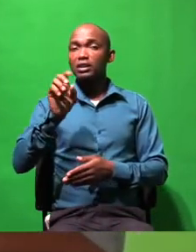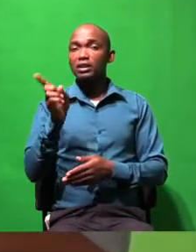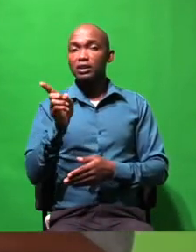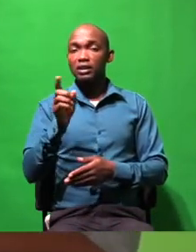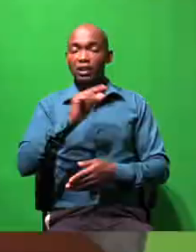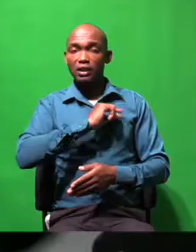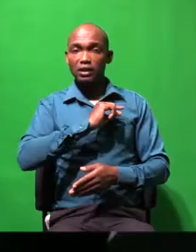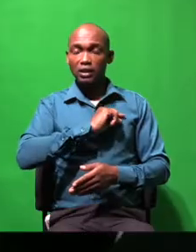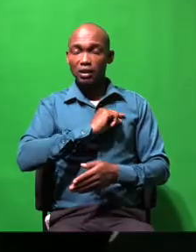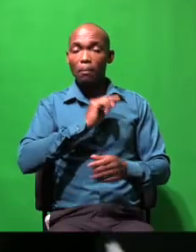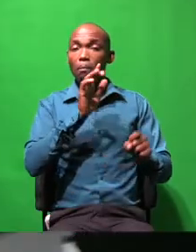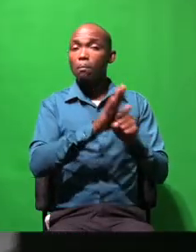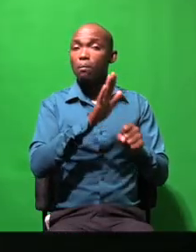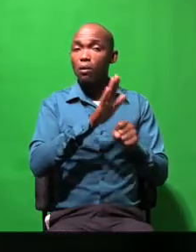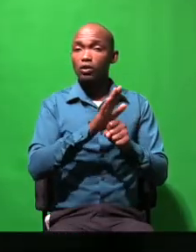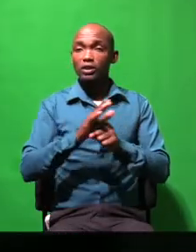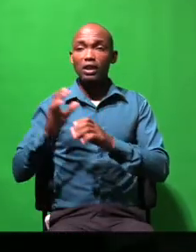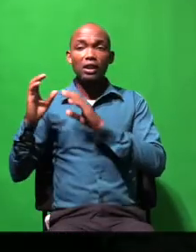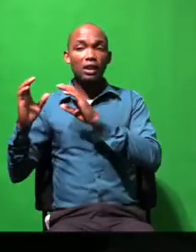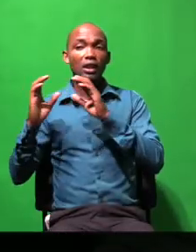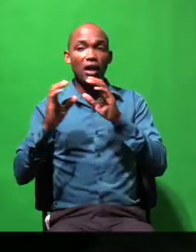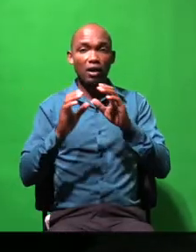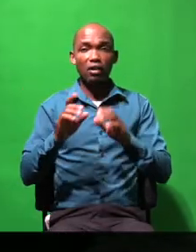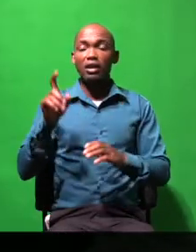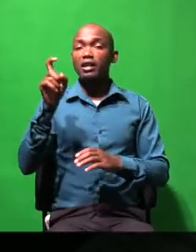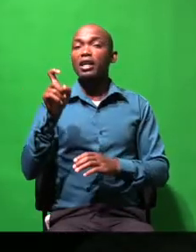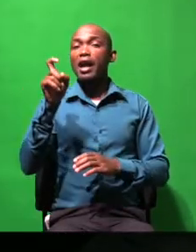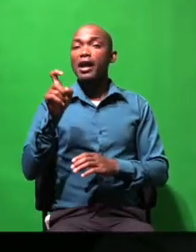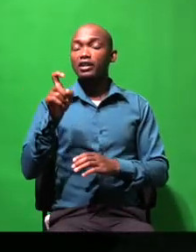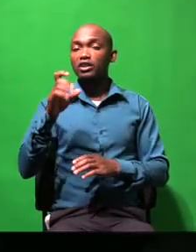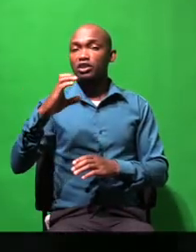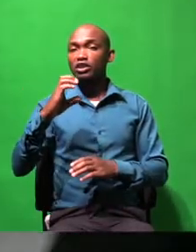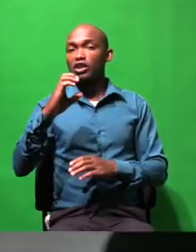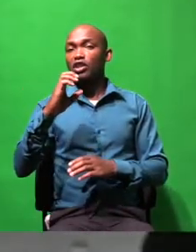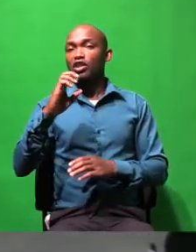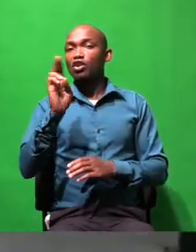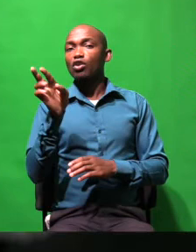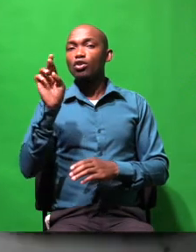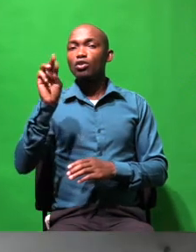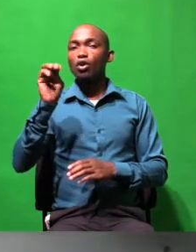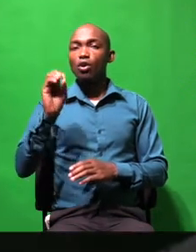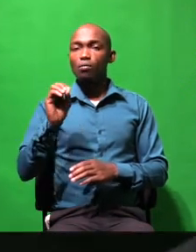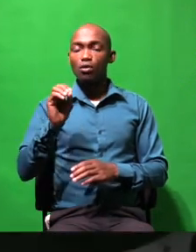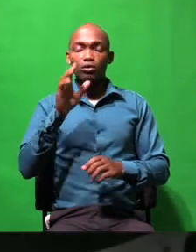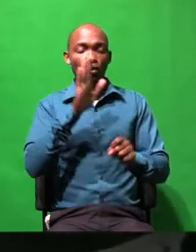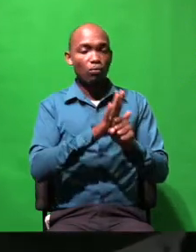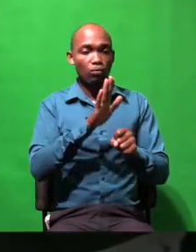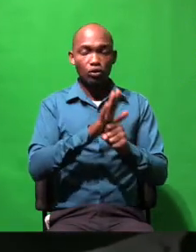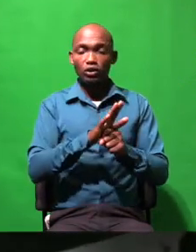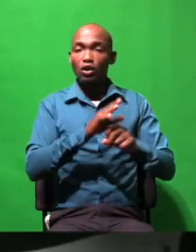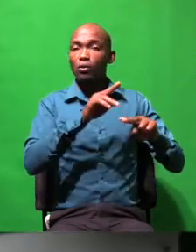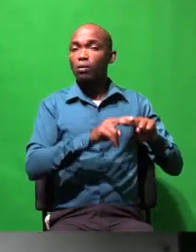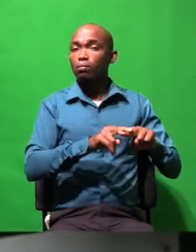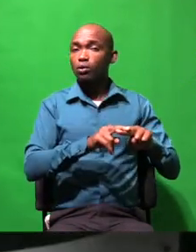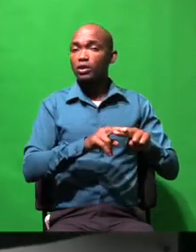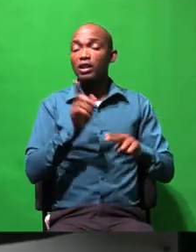sex-linked gene, mostly carried on the X chromosome. That's why mostly we put